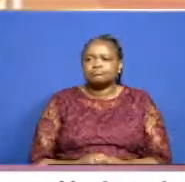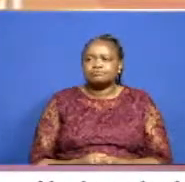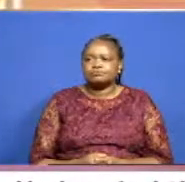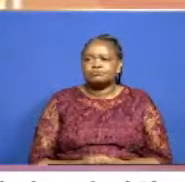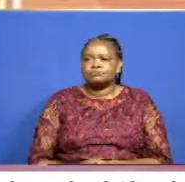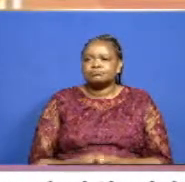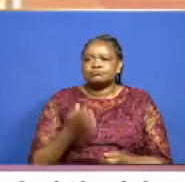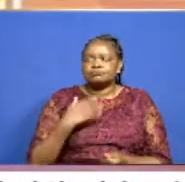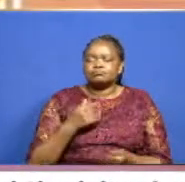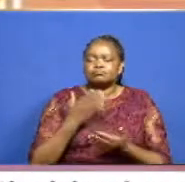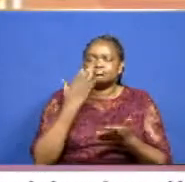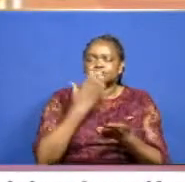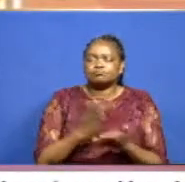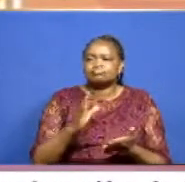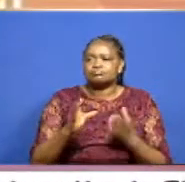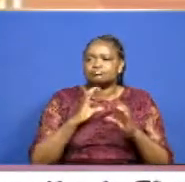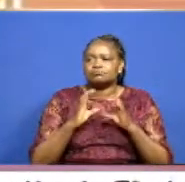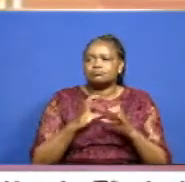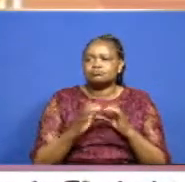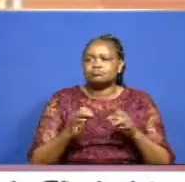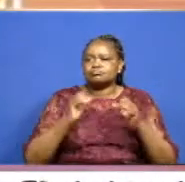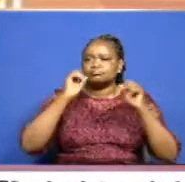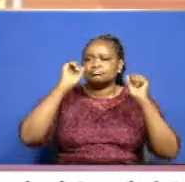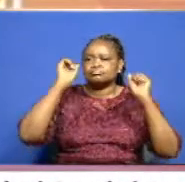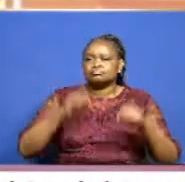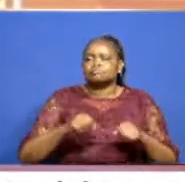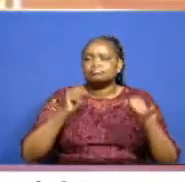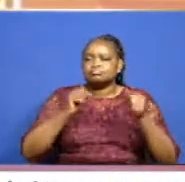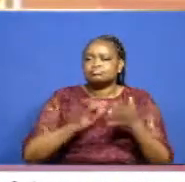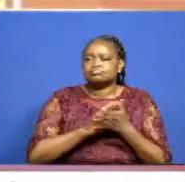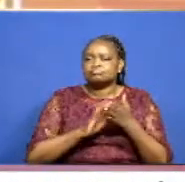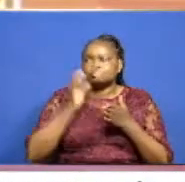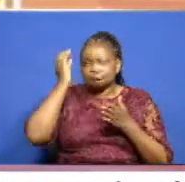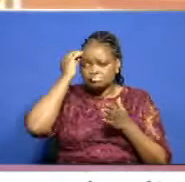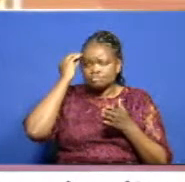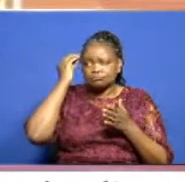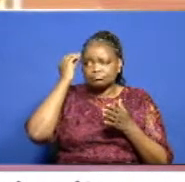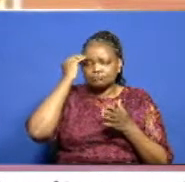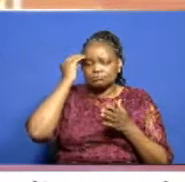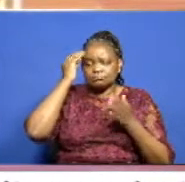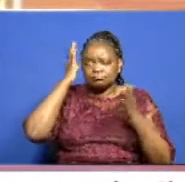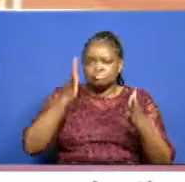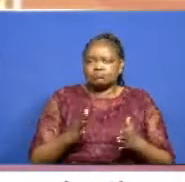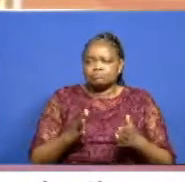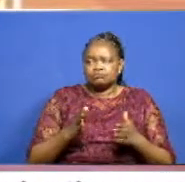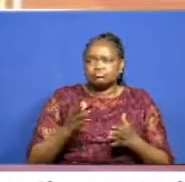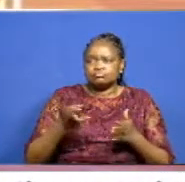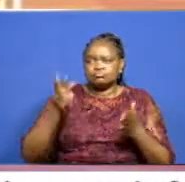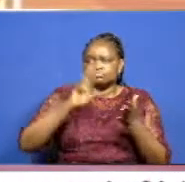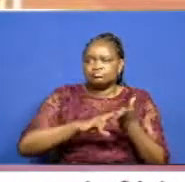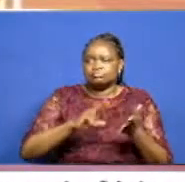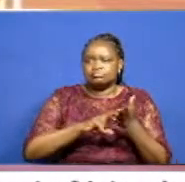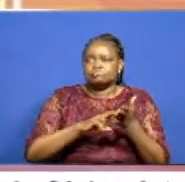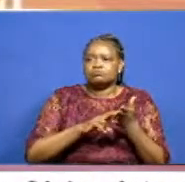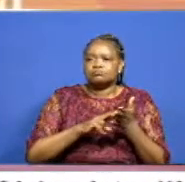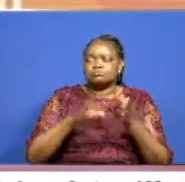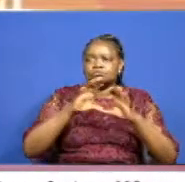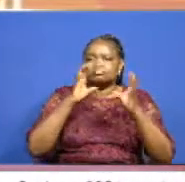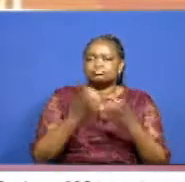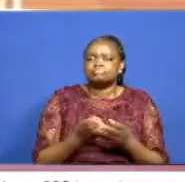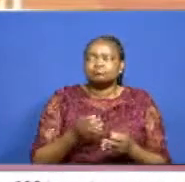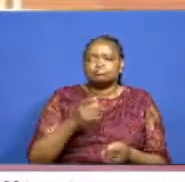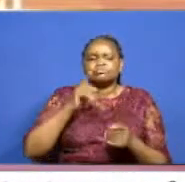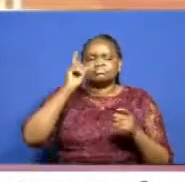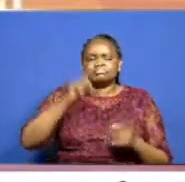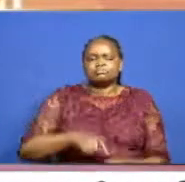because we wanted to be part of this conversation. Should basic education learners repeat classes? Do you feel basic education